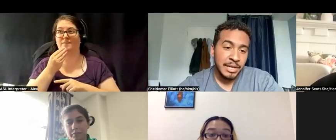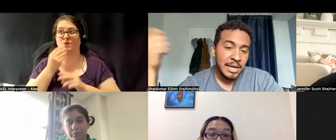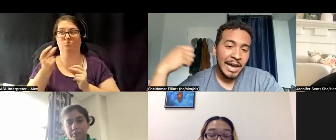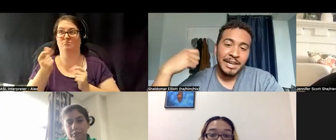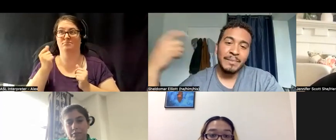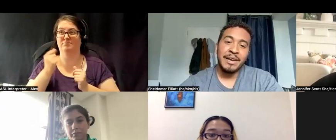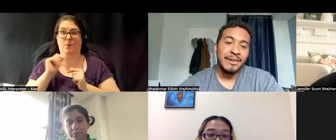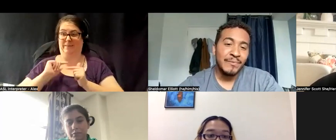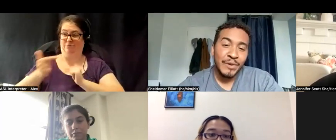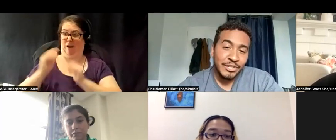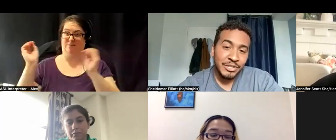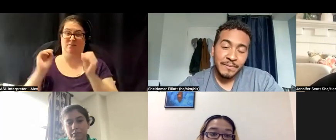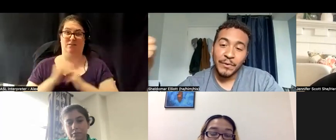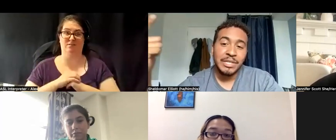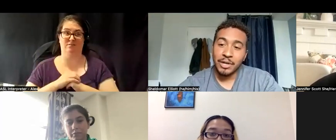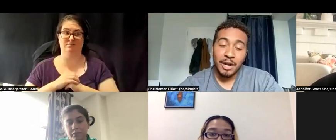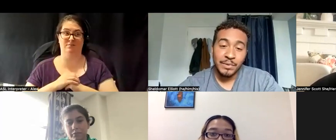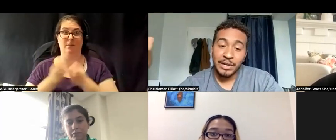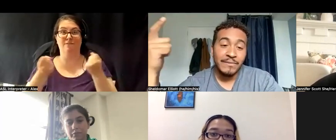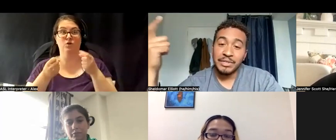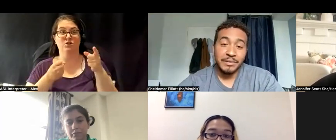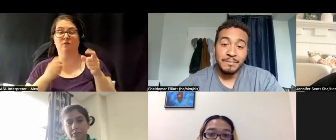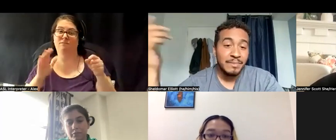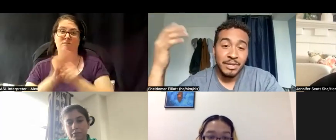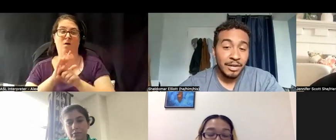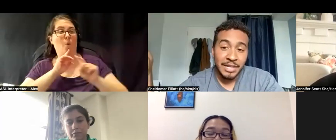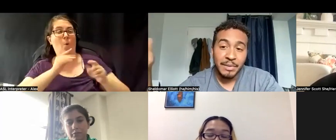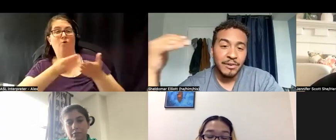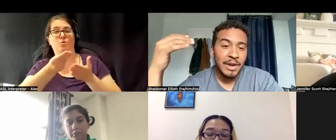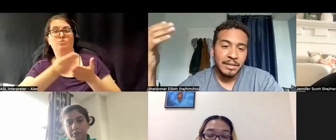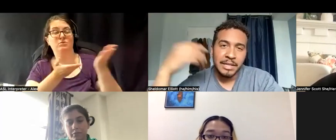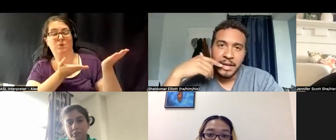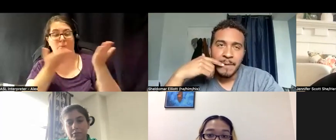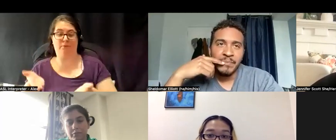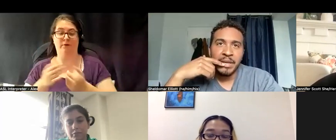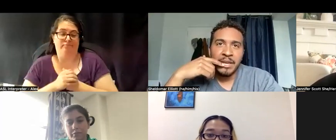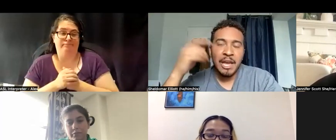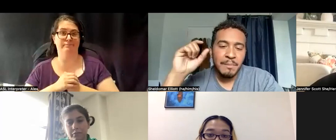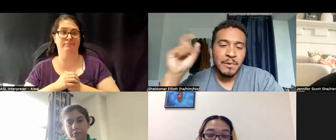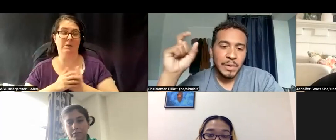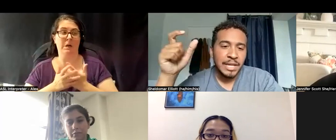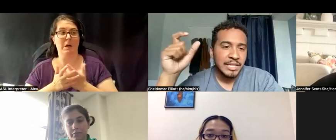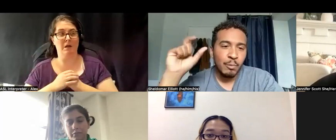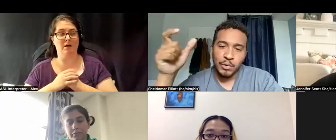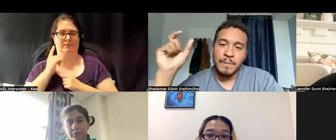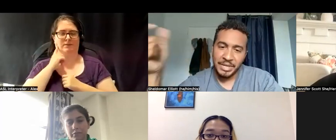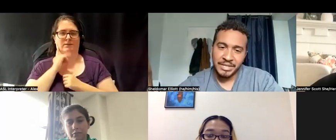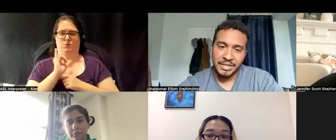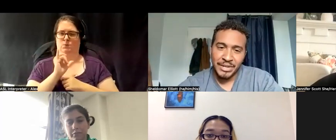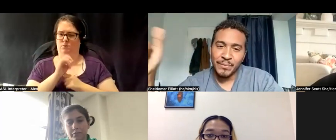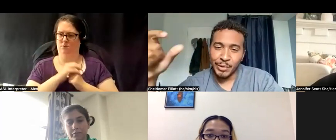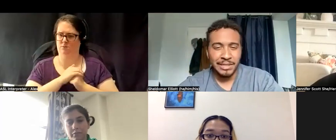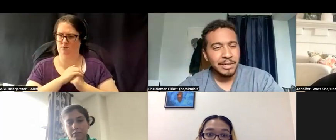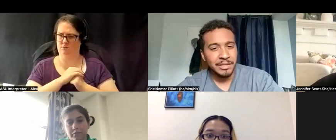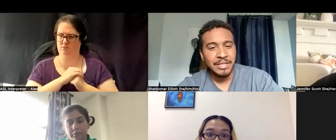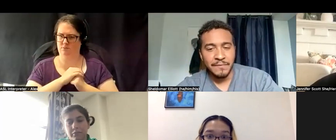with anybody. I can get my fridge fully stocked without having to talk to anybody or anything like that. It made me realize, like, what are we missing